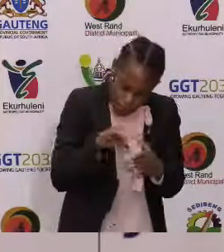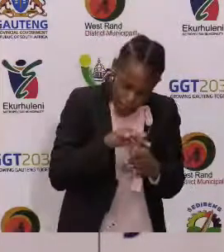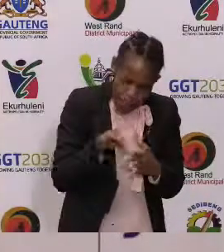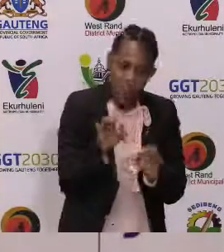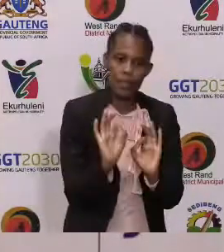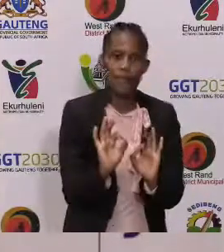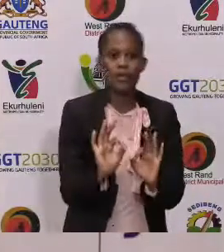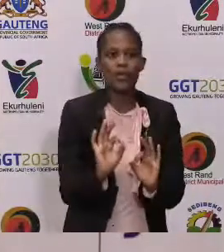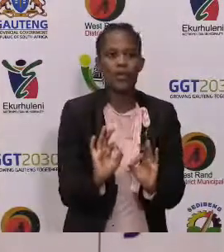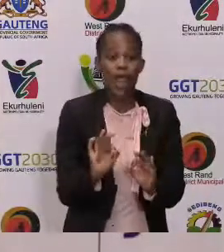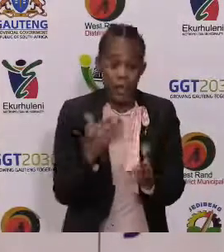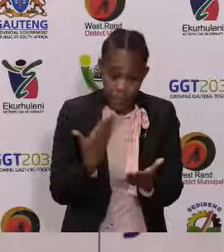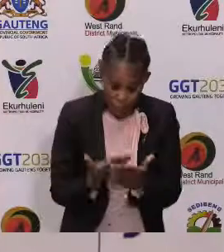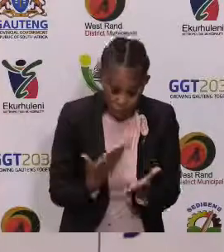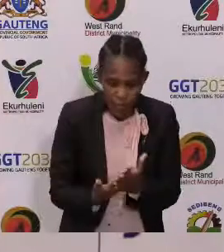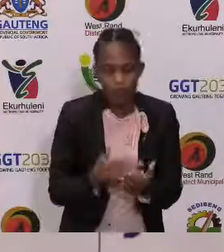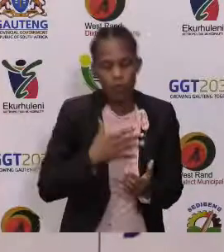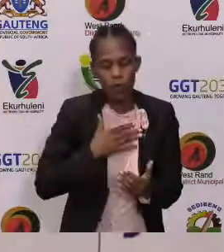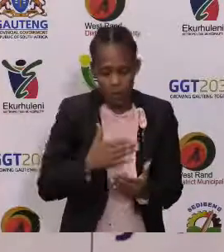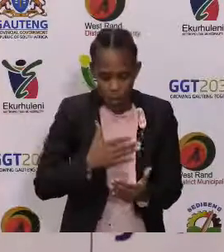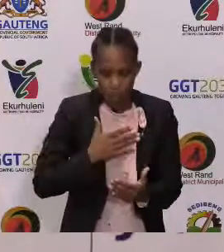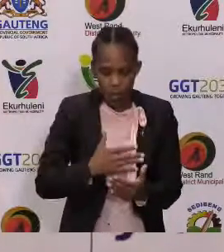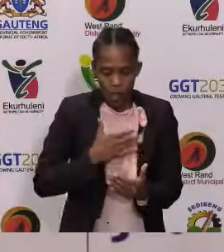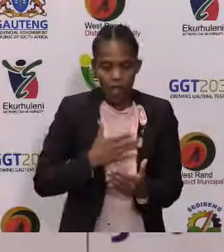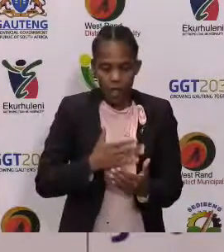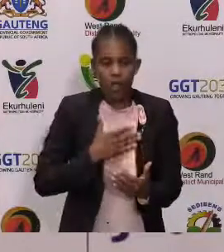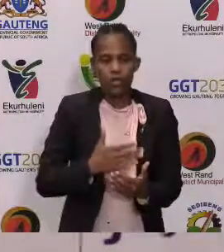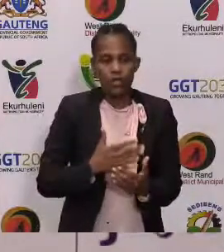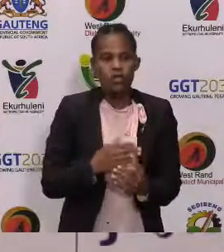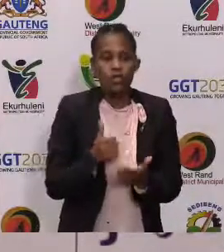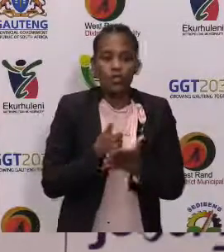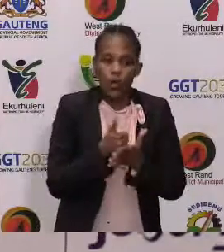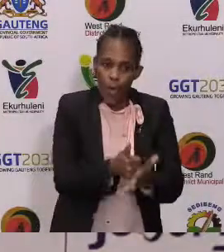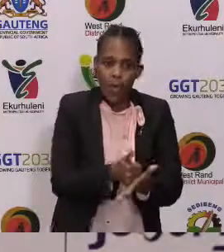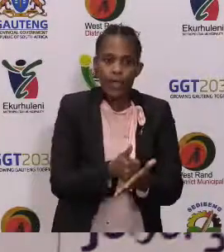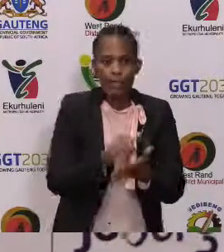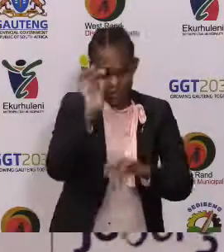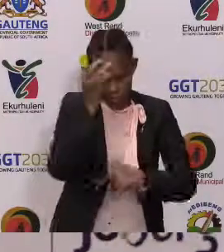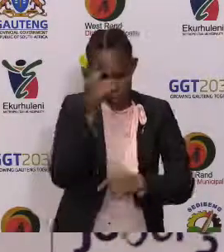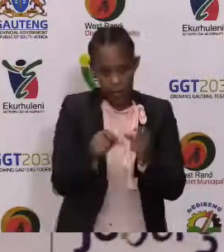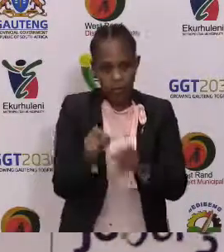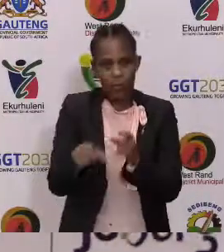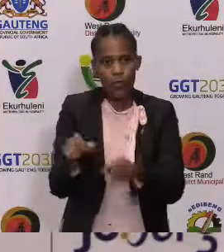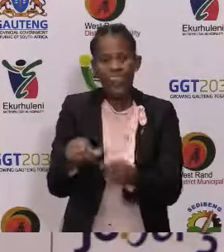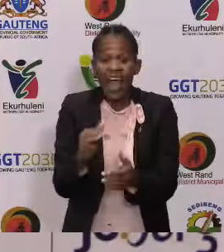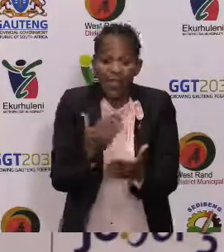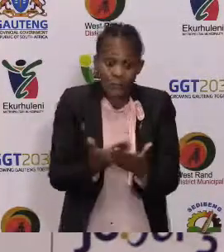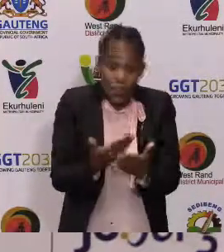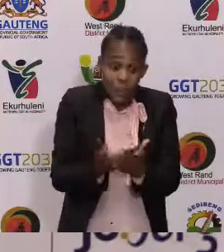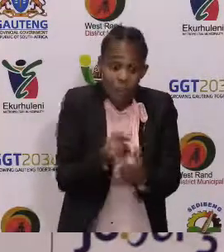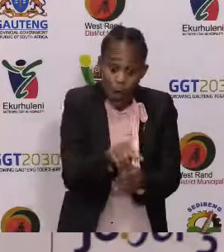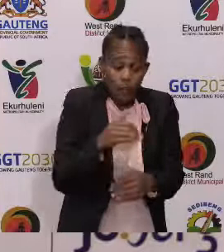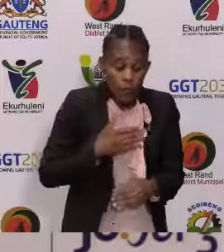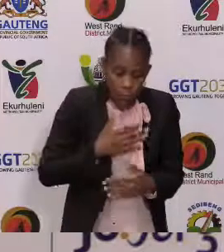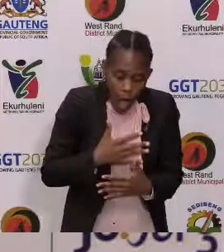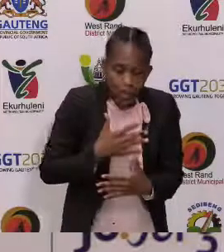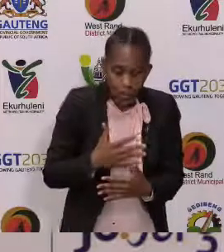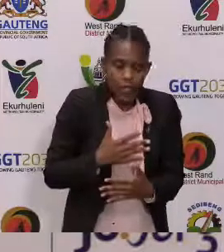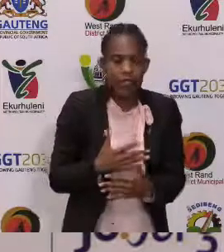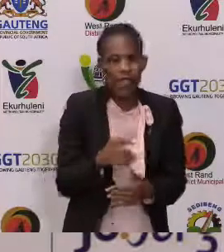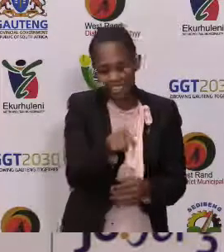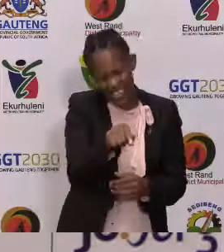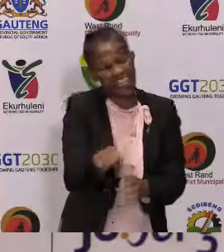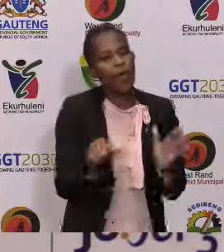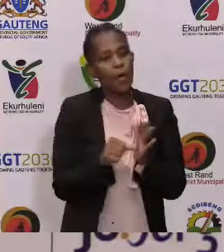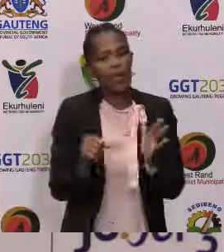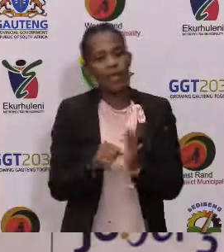is the availability of oxygen. If you ask the question, what have you learned? The availability of oxygen is quite critical.